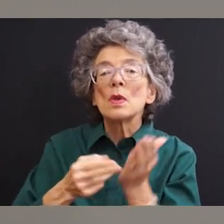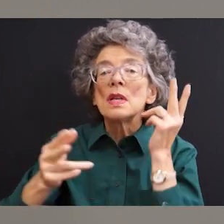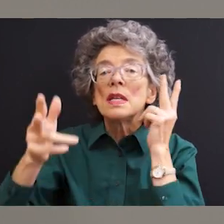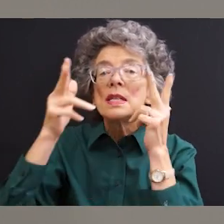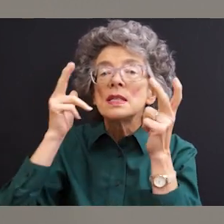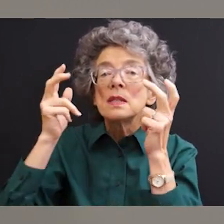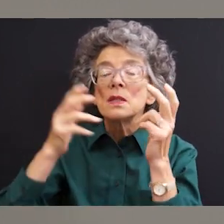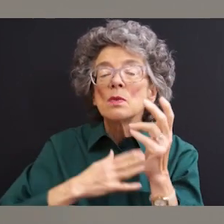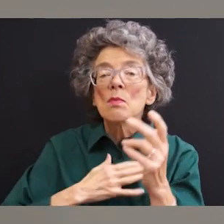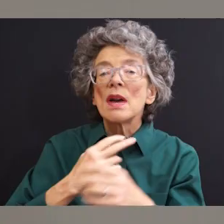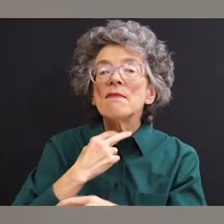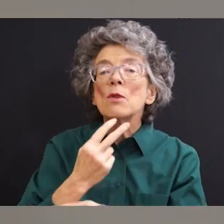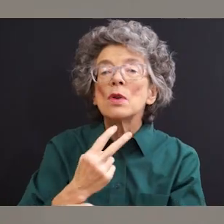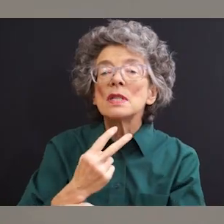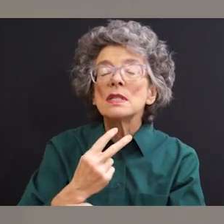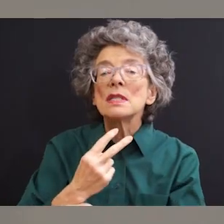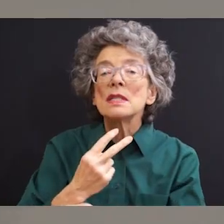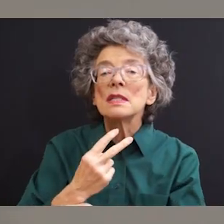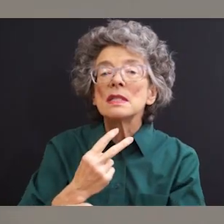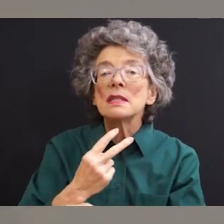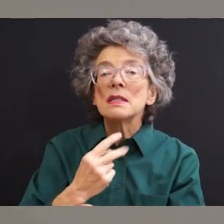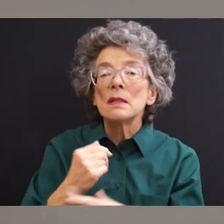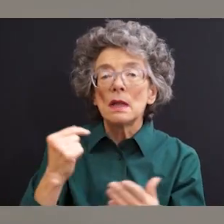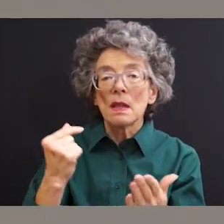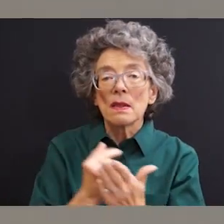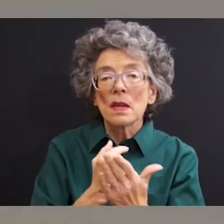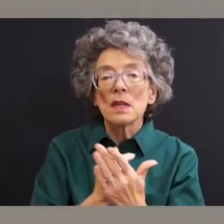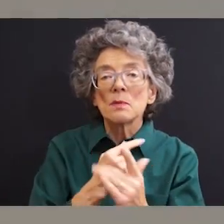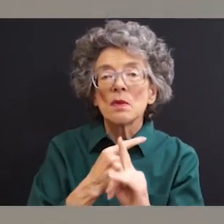voice." The Gospel of the Lord.